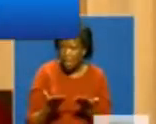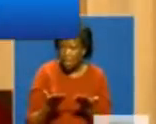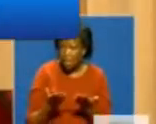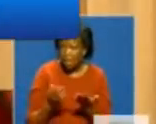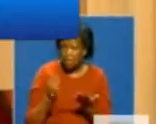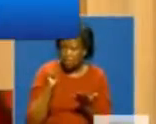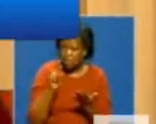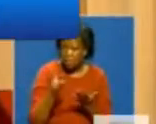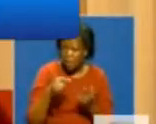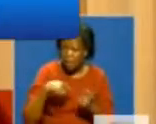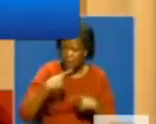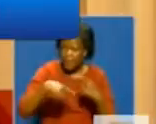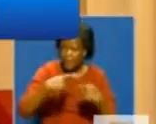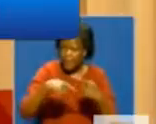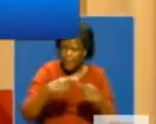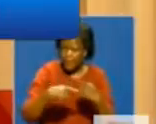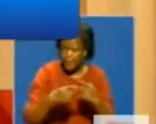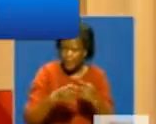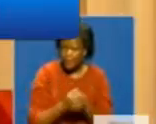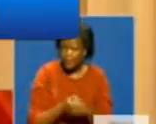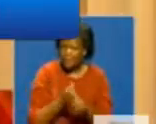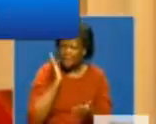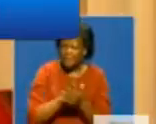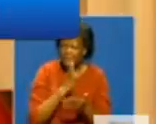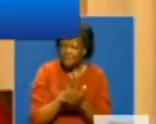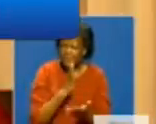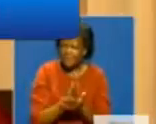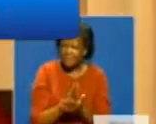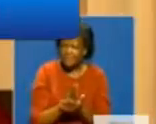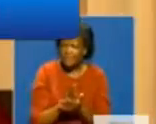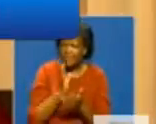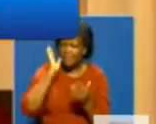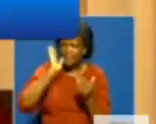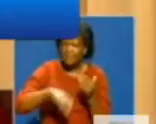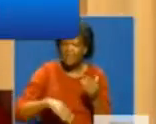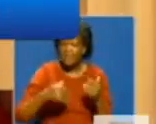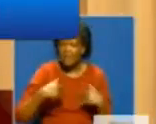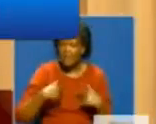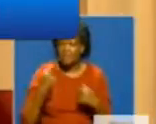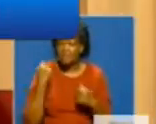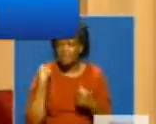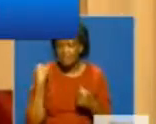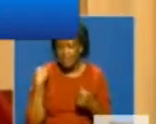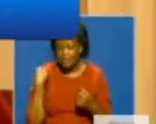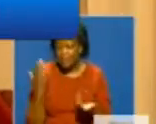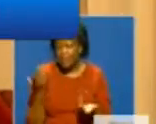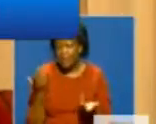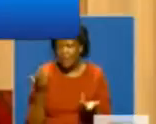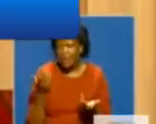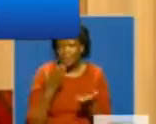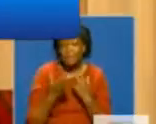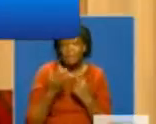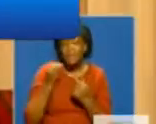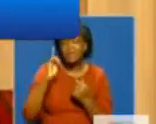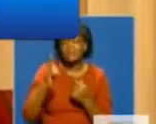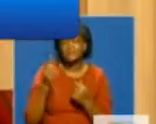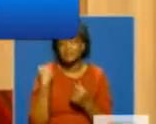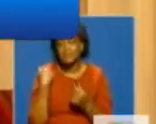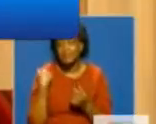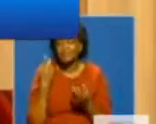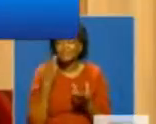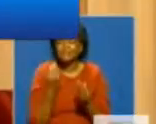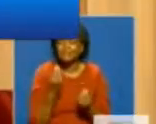that process a verification, other than just having the numbers and perhaps ID numbers which are easy to